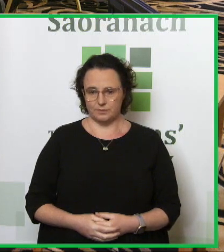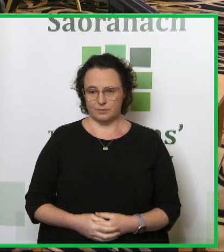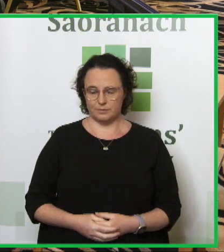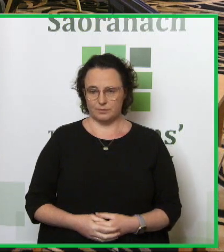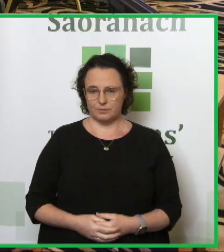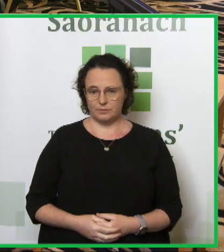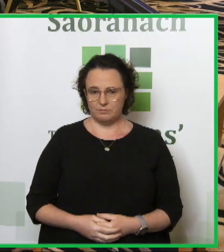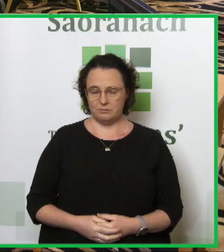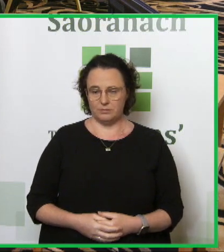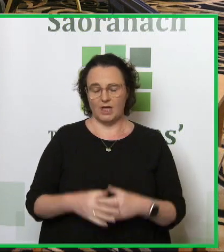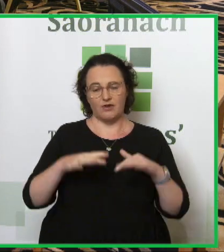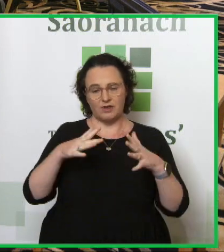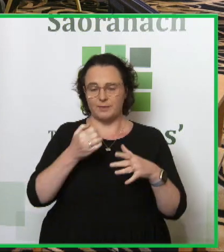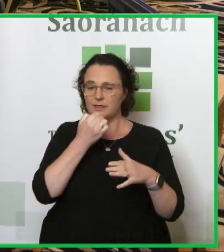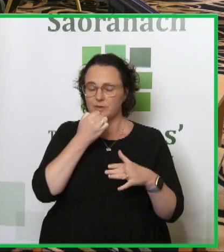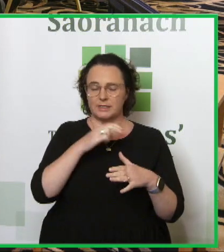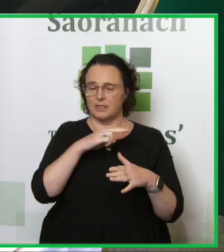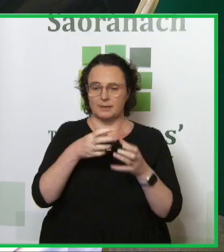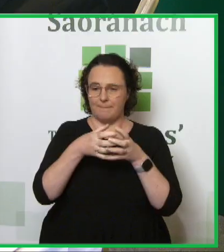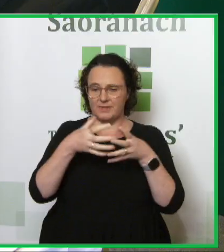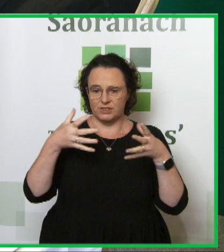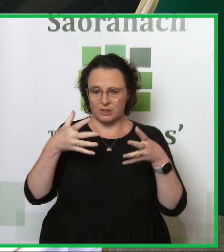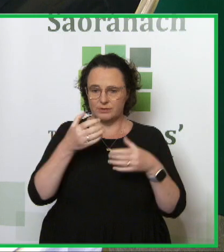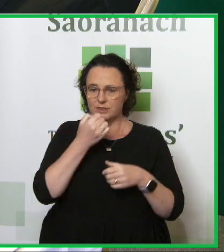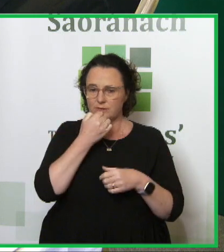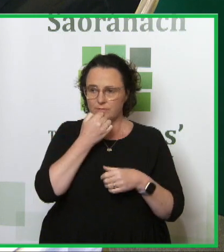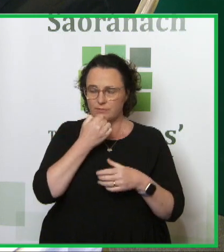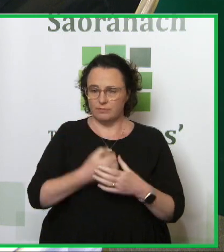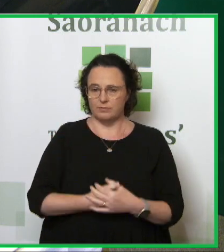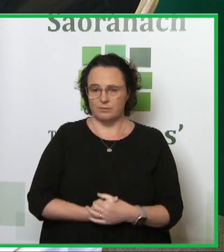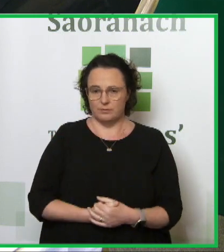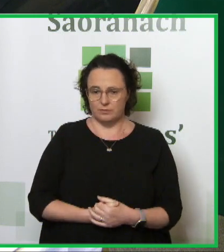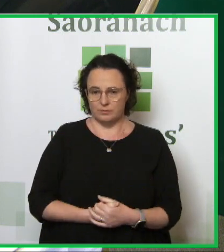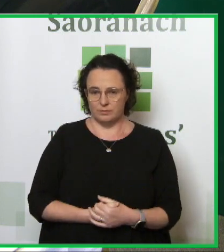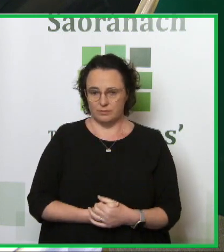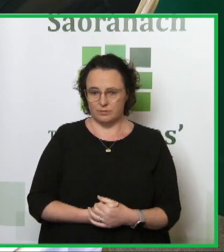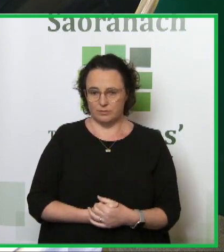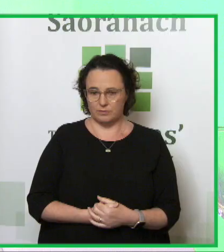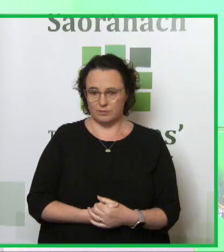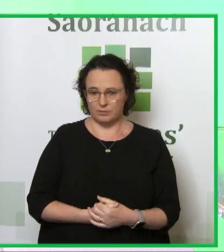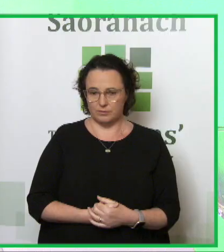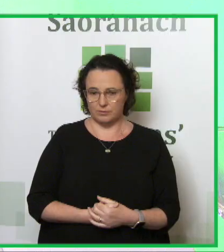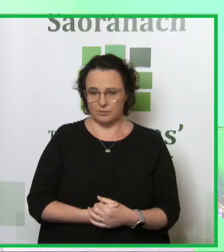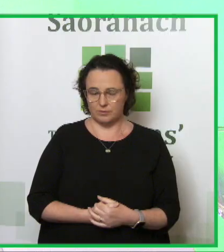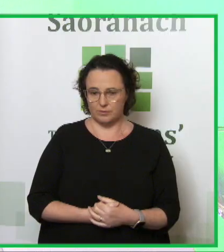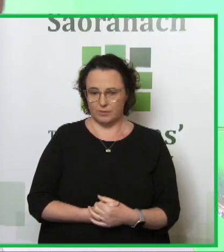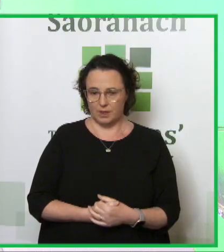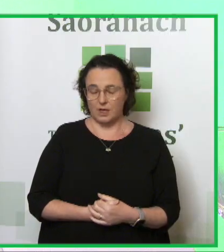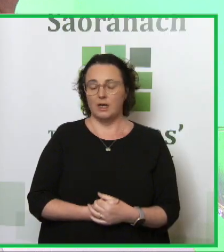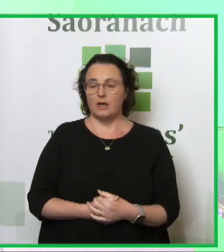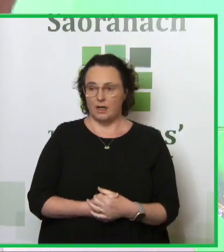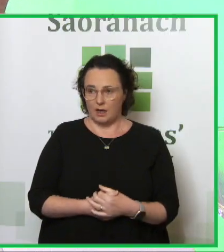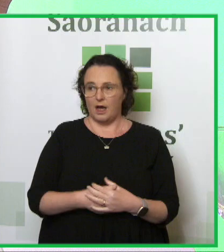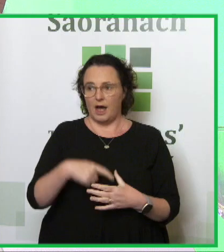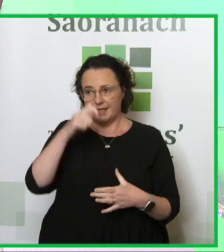It's a reasonable number. It's not a majority, but I think so. If you feel, just so I'm clear, this is important, I think there's a reasonable